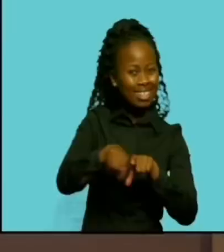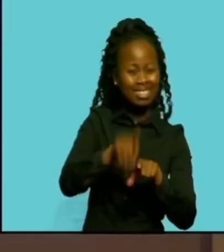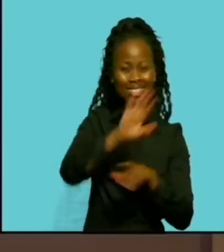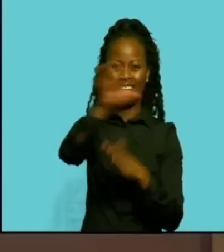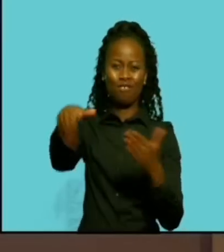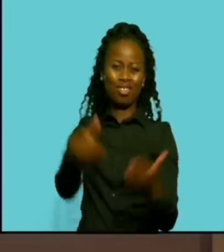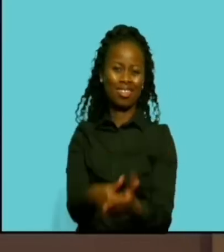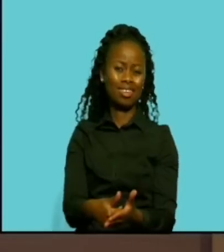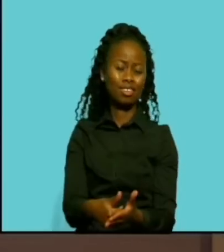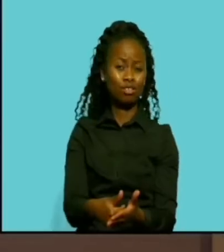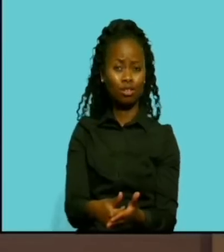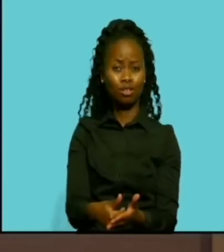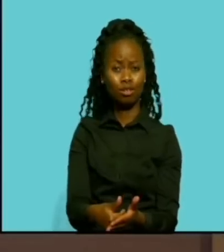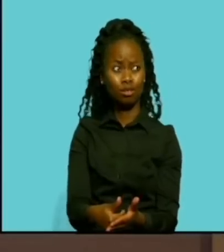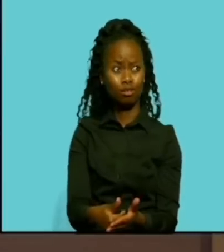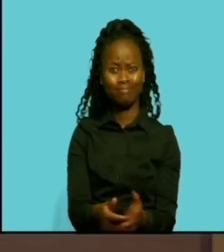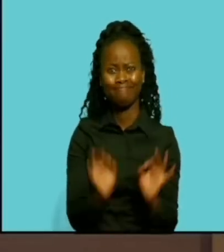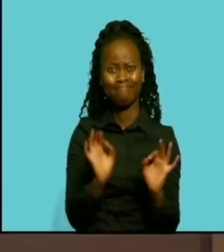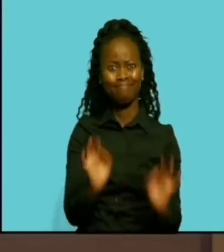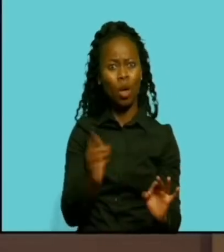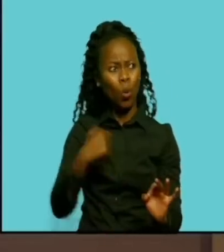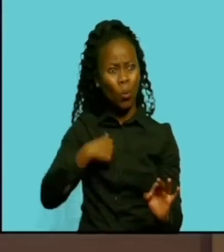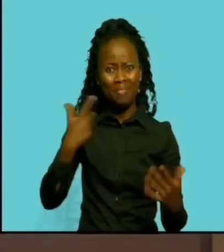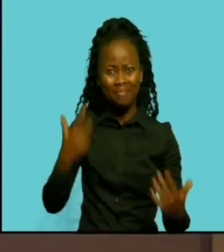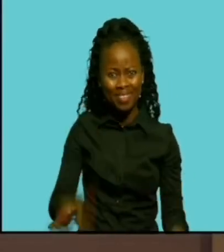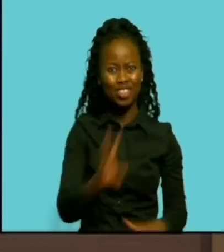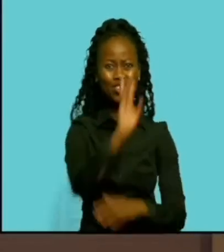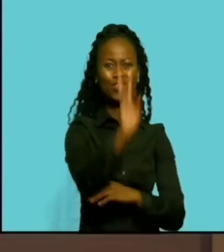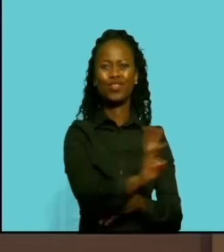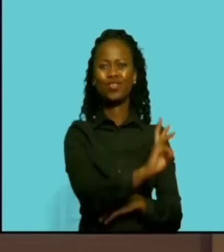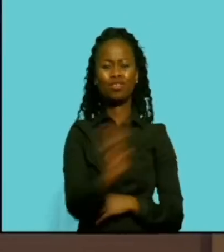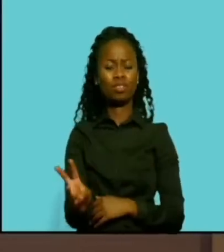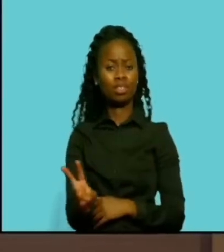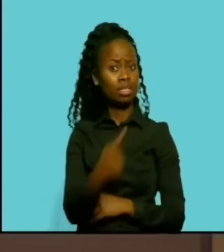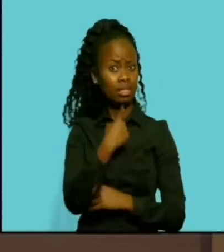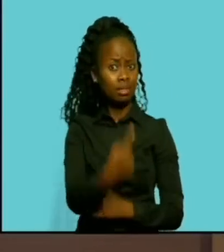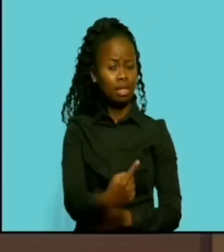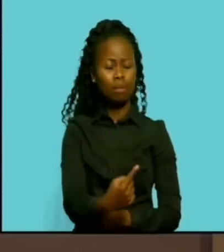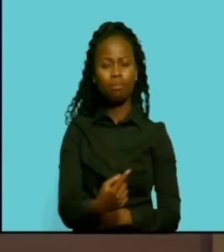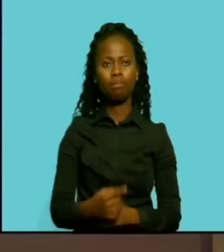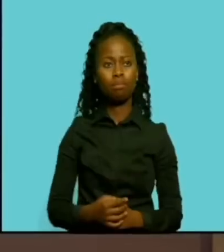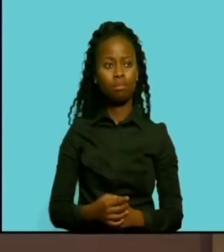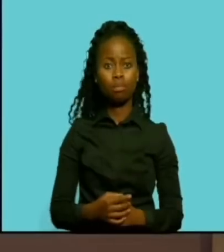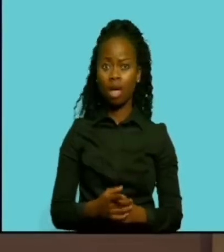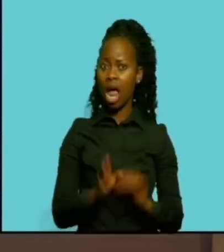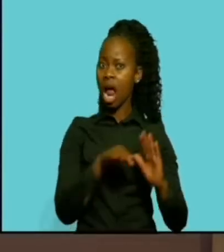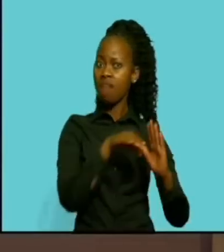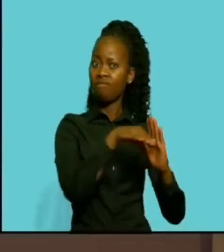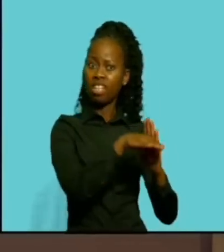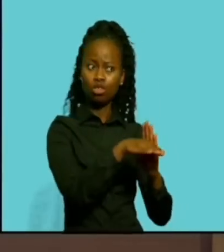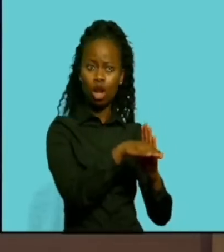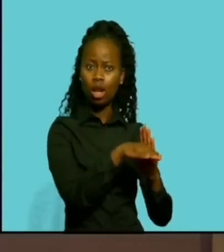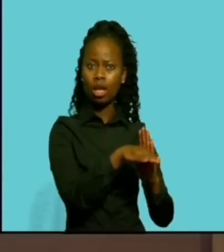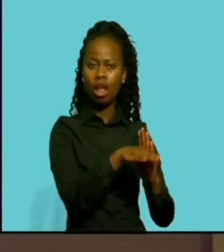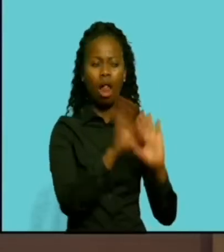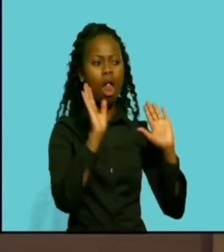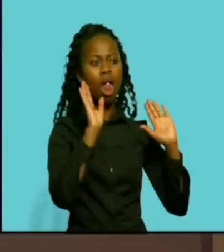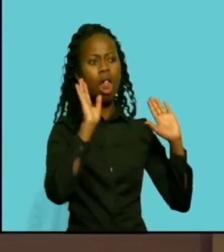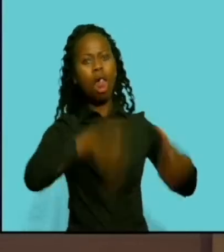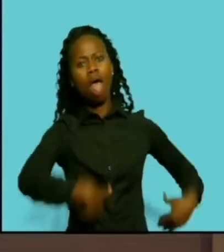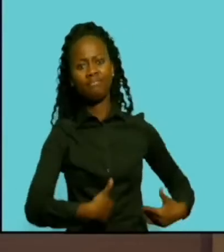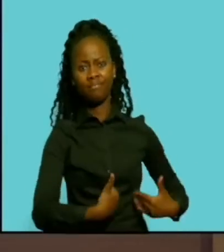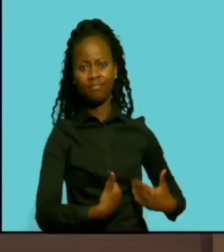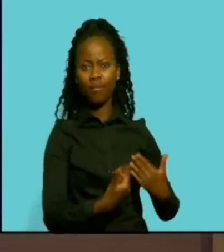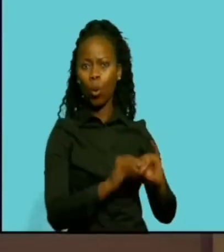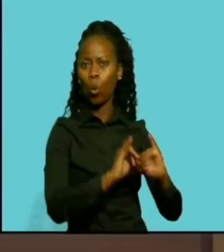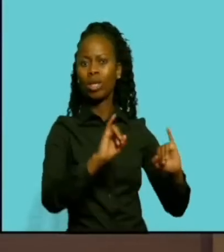exactly what we have been warning about, that you do not allow inflation to run unsustainably high, because